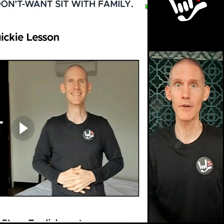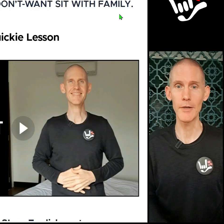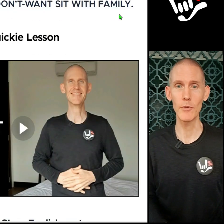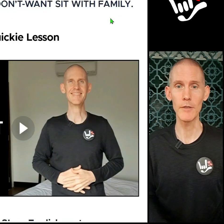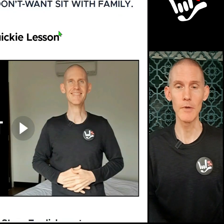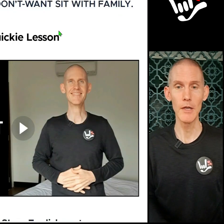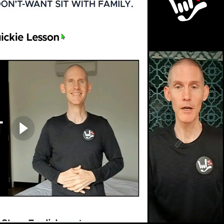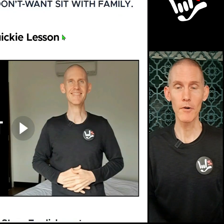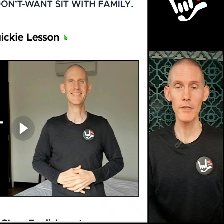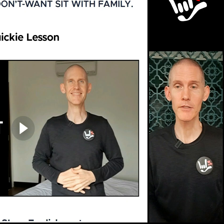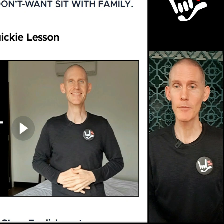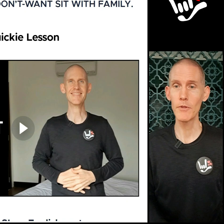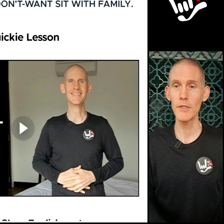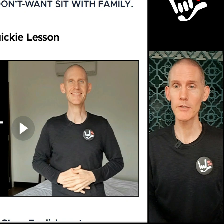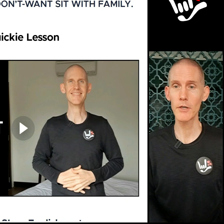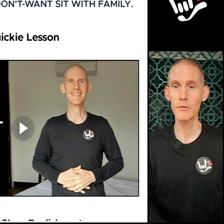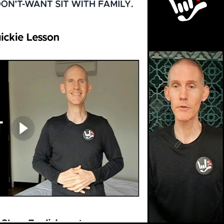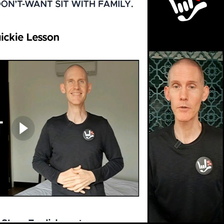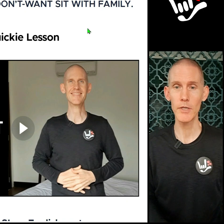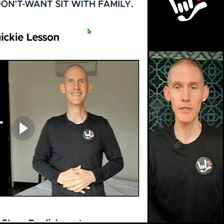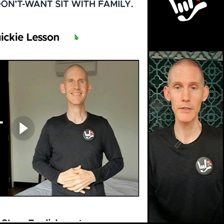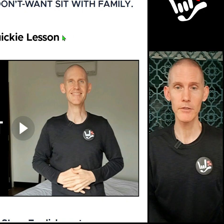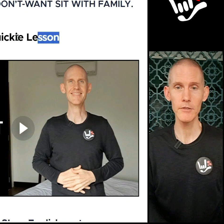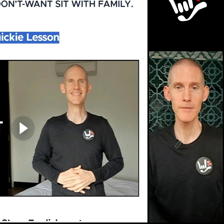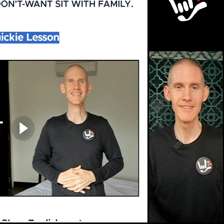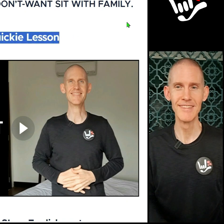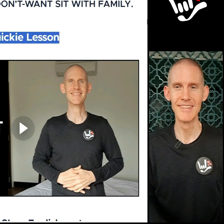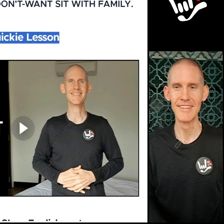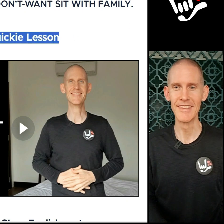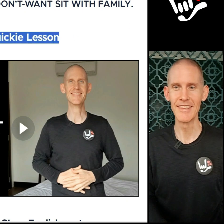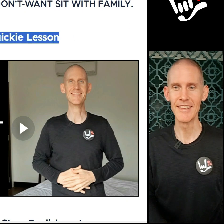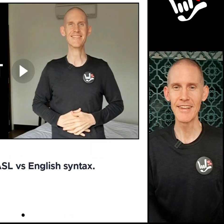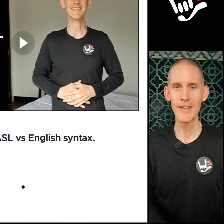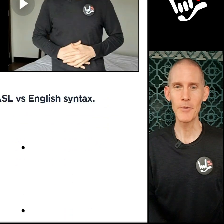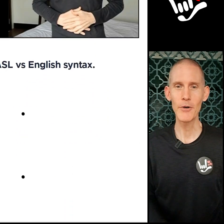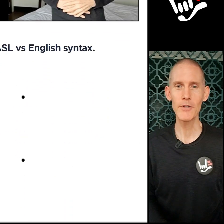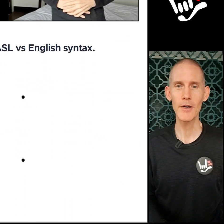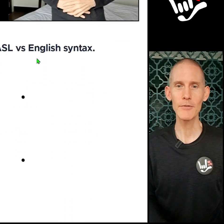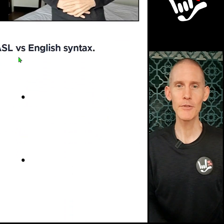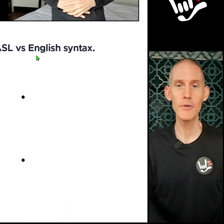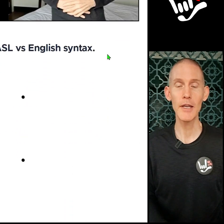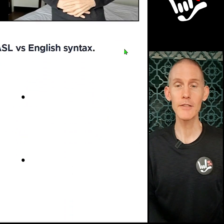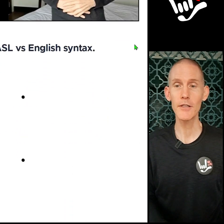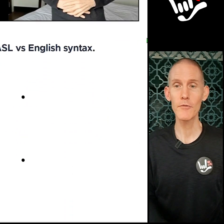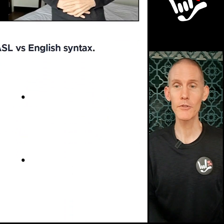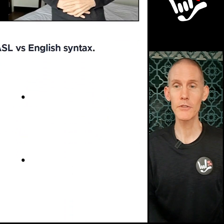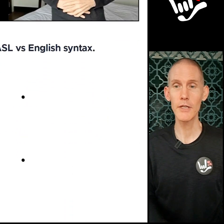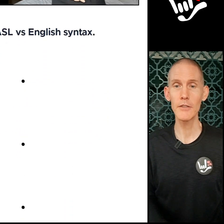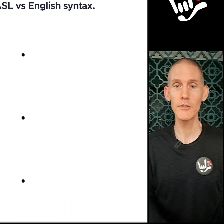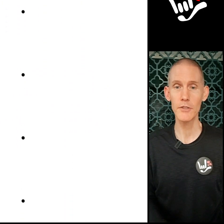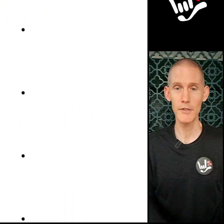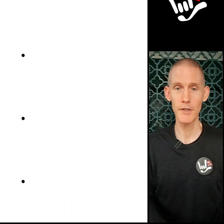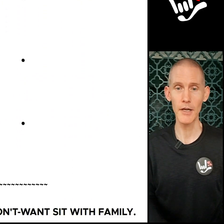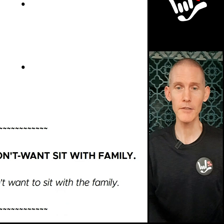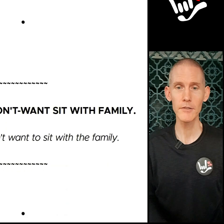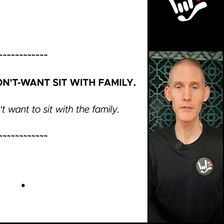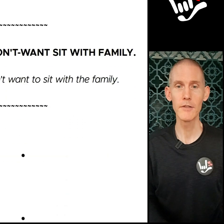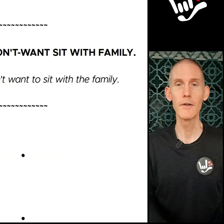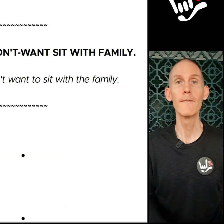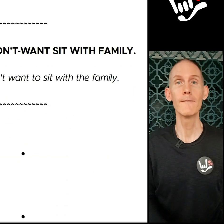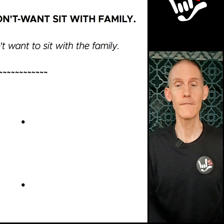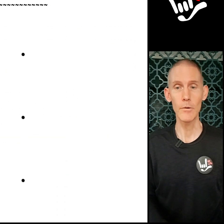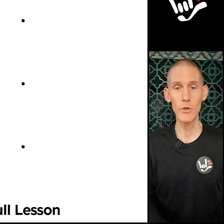with family. Right, the same thing, starts with the Quickie lesson. Then we go down to ASL versus English